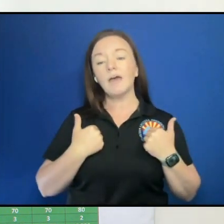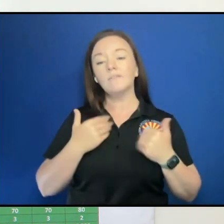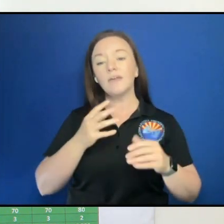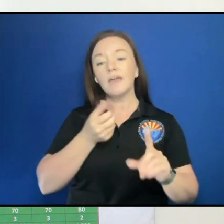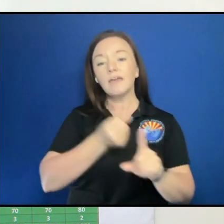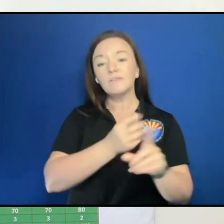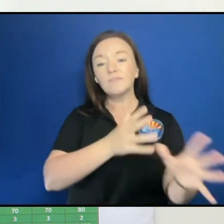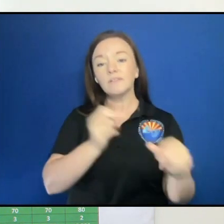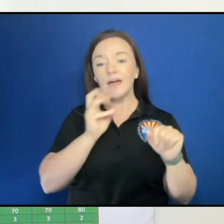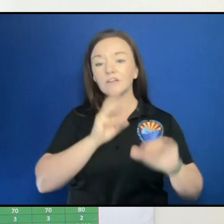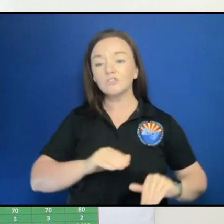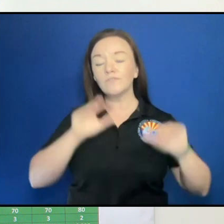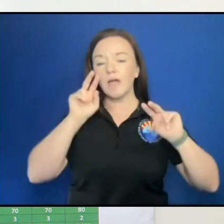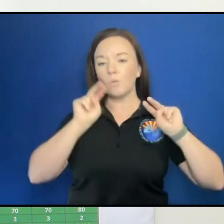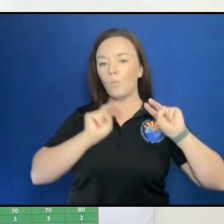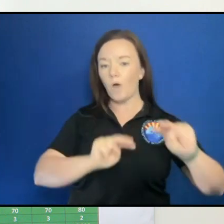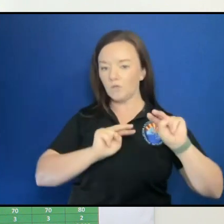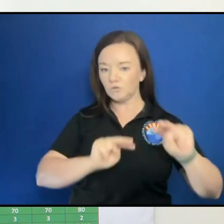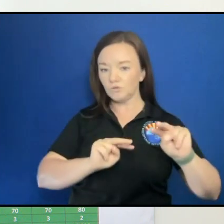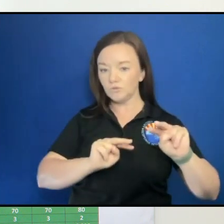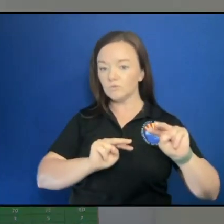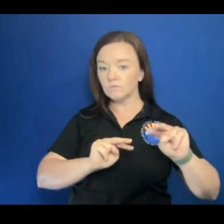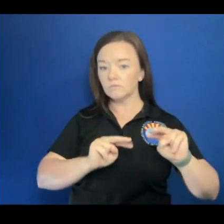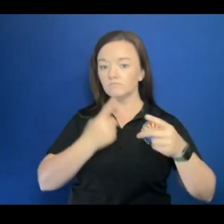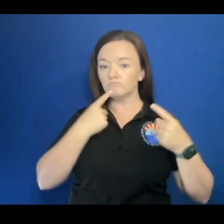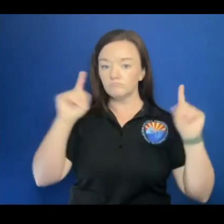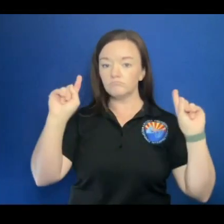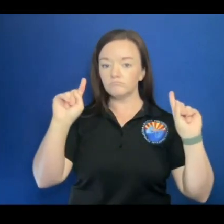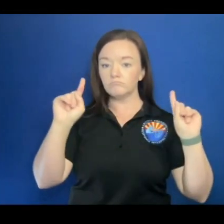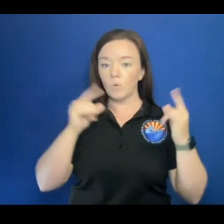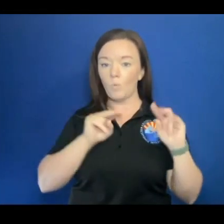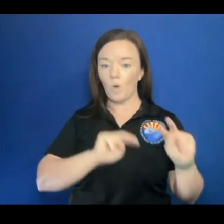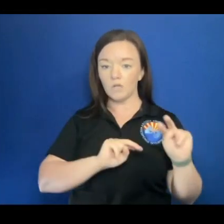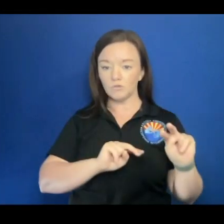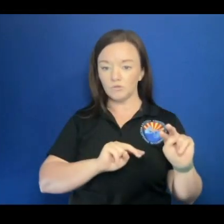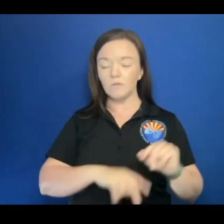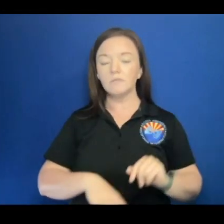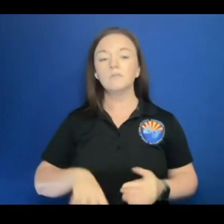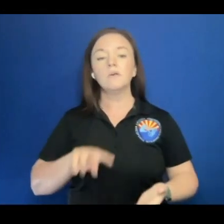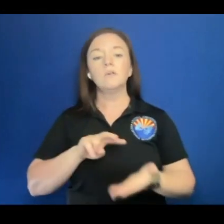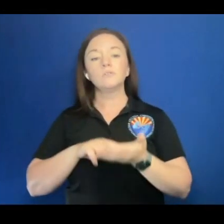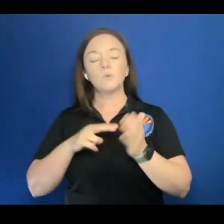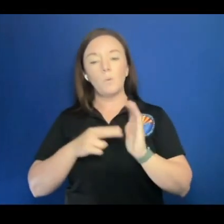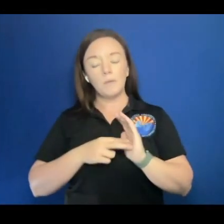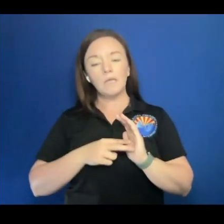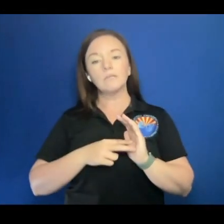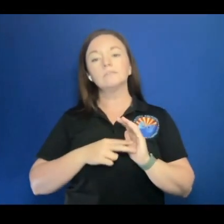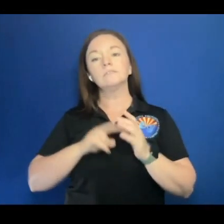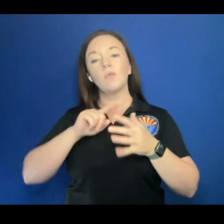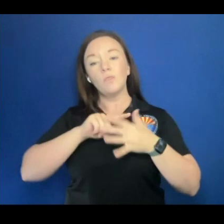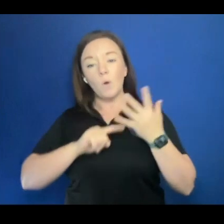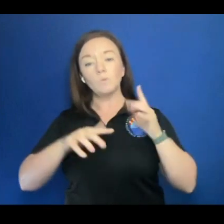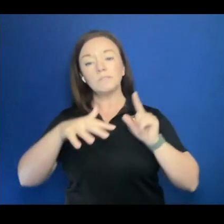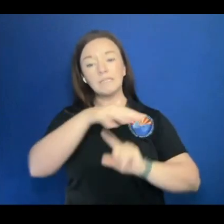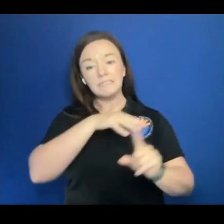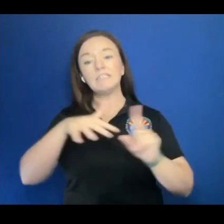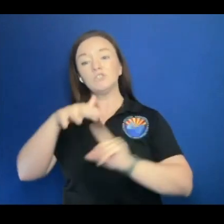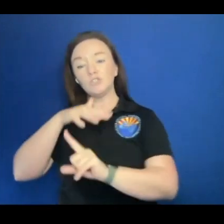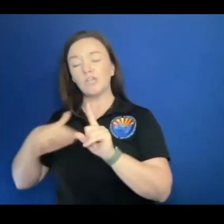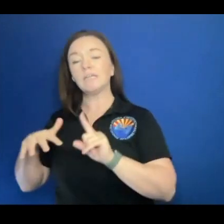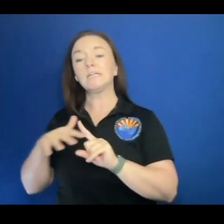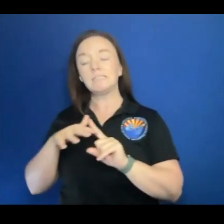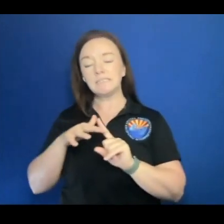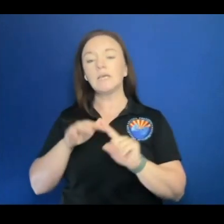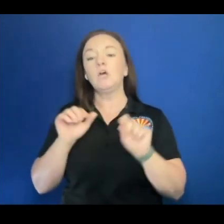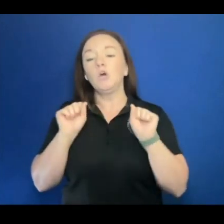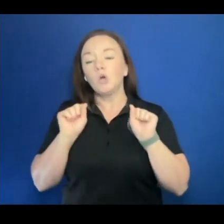place. And what that means is the potential exists for flash flooding. So to put